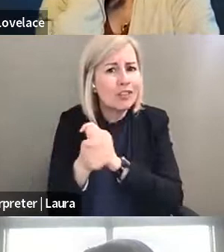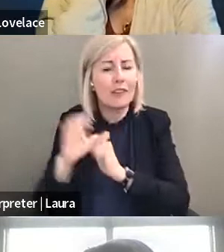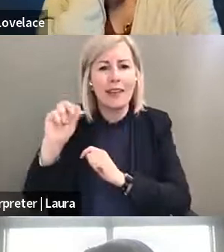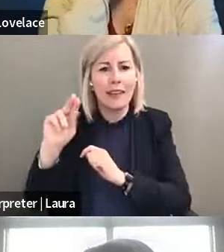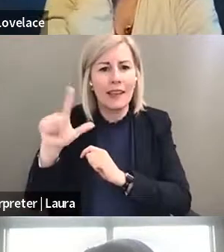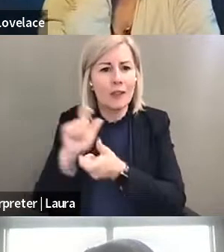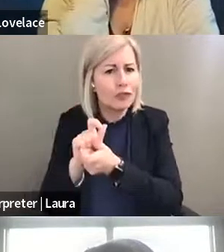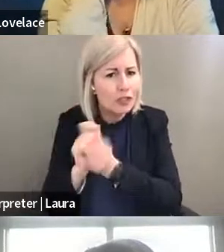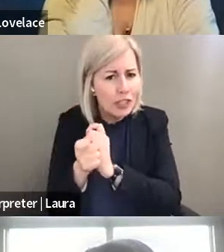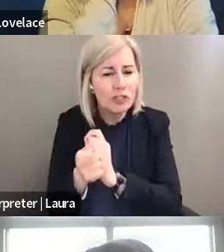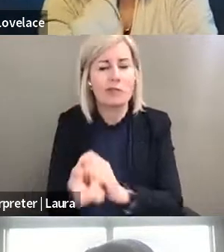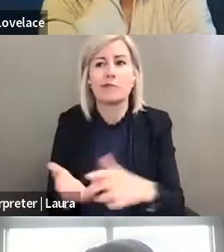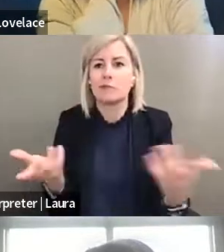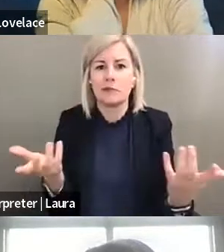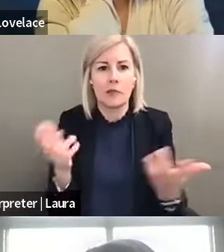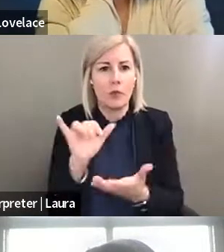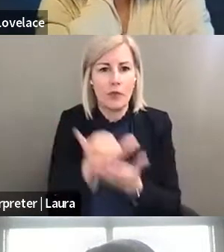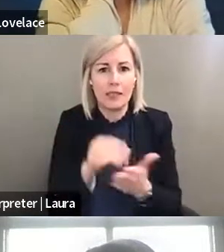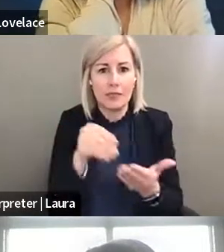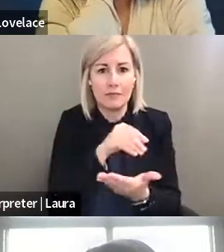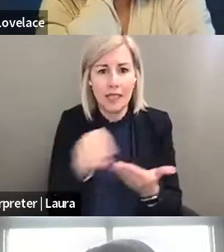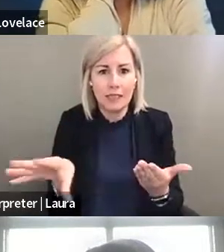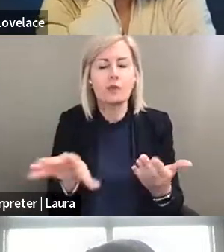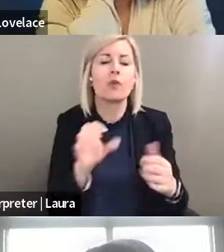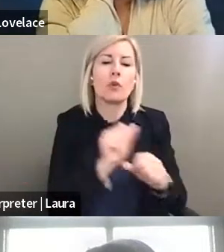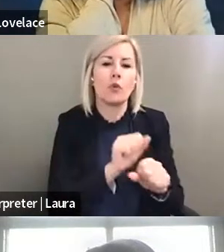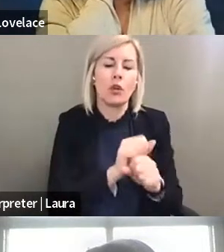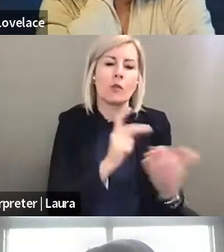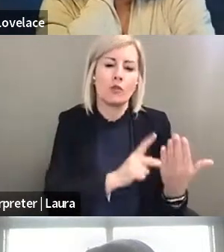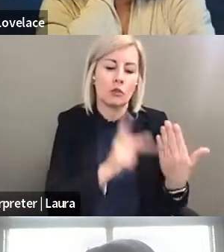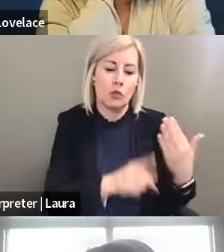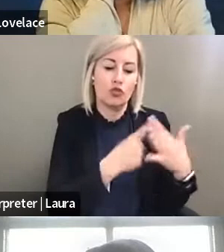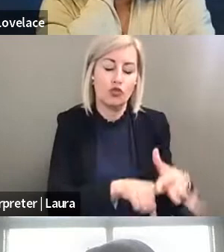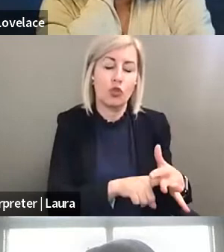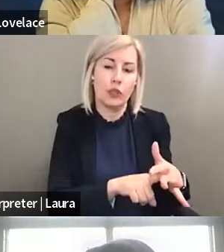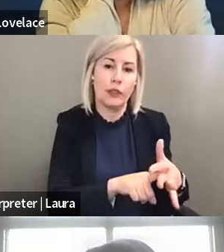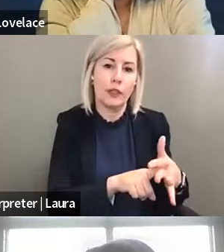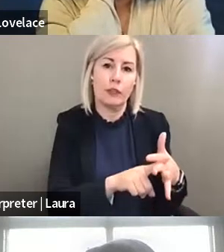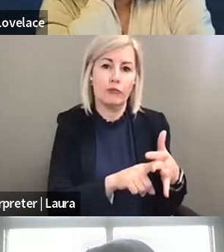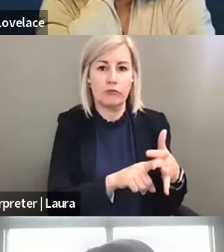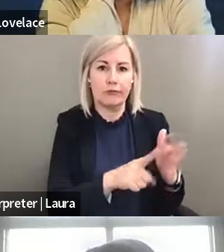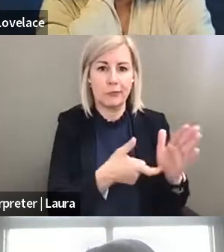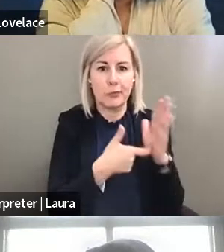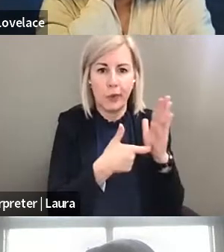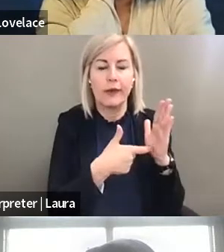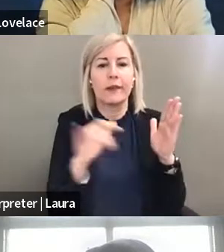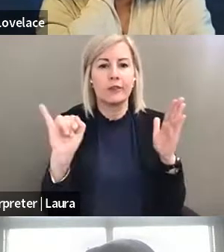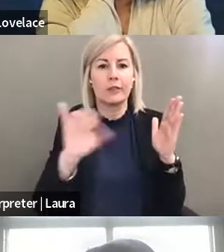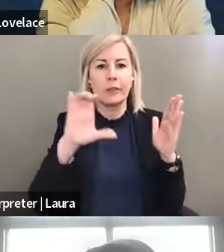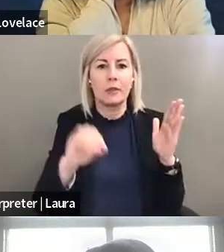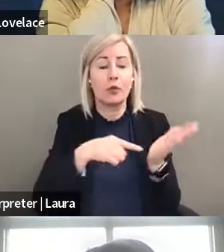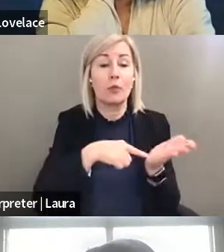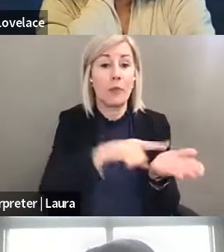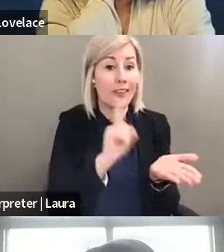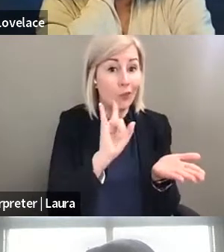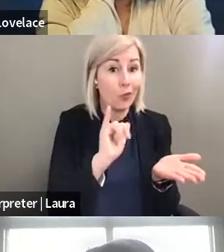so that is quite costly. So they're working on a project. They started out trying to require insurance companies to pay for